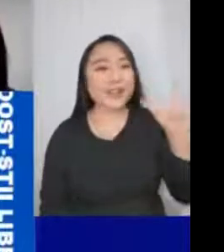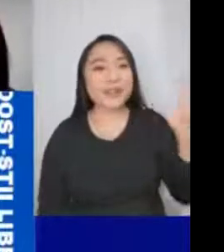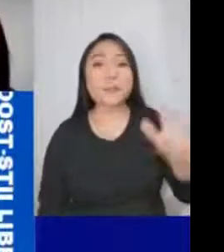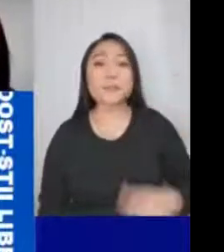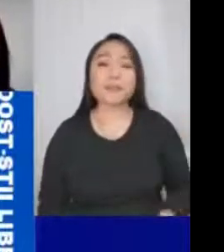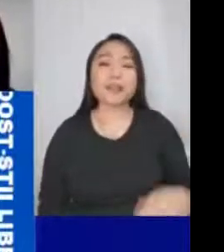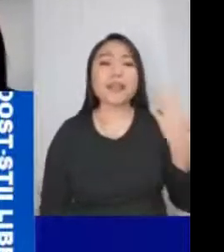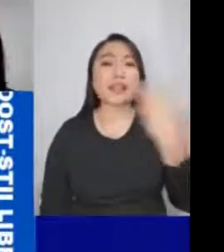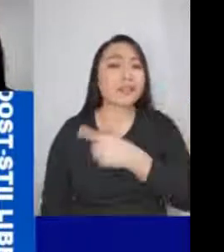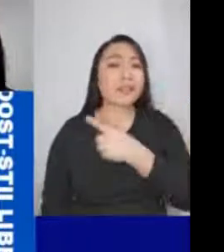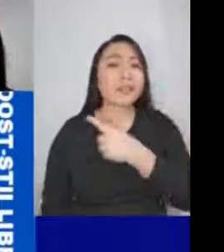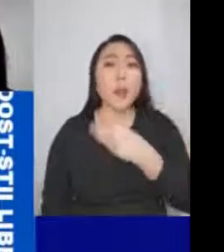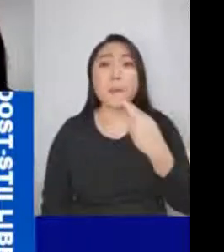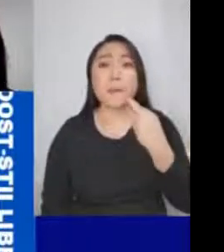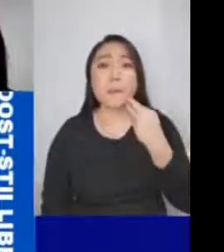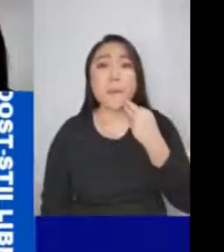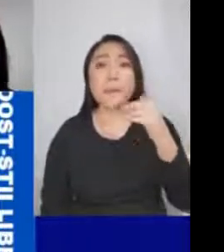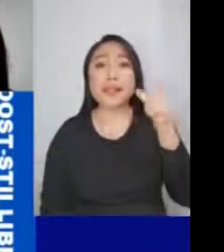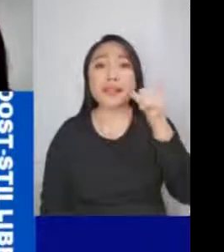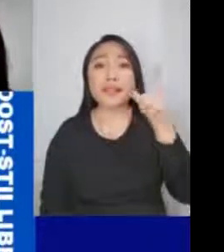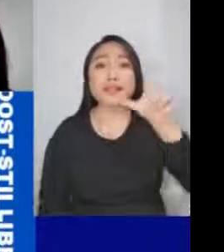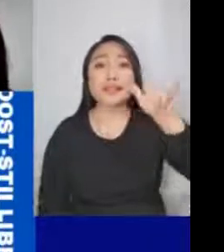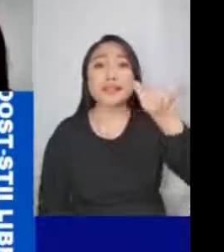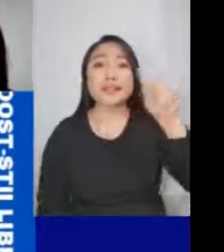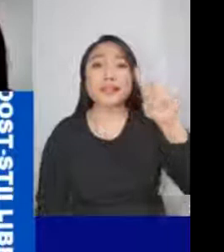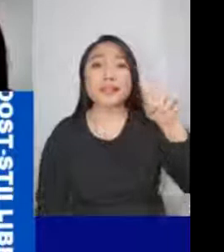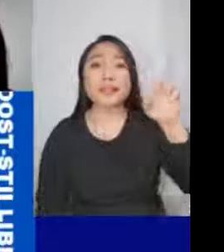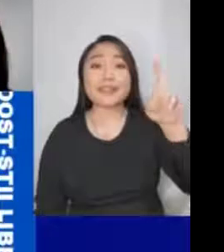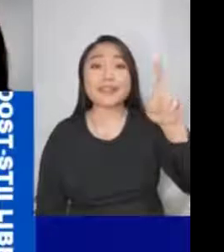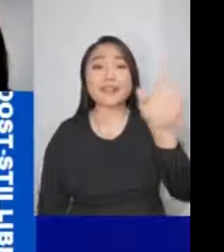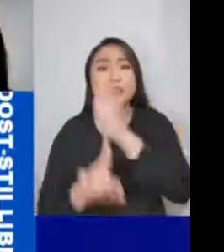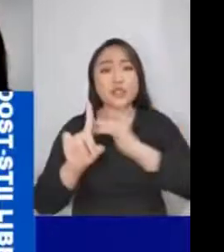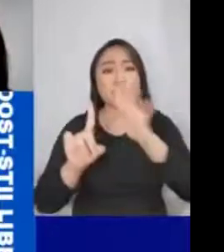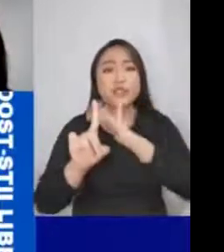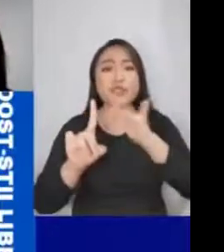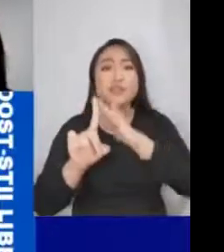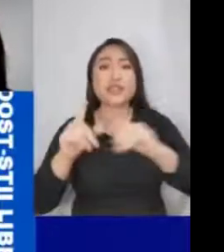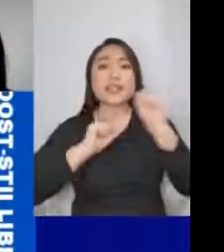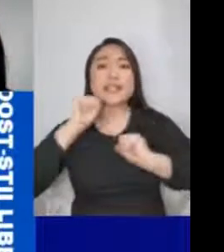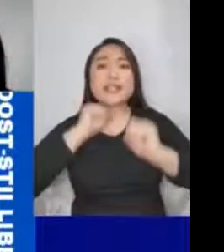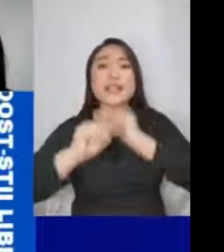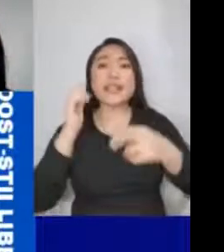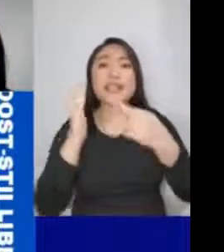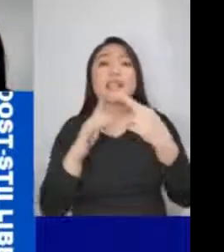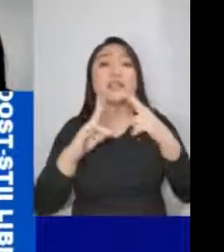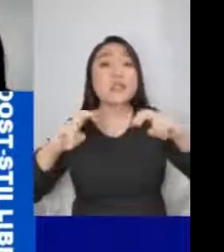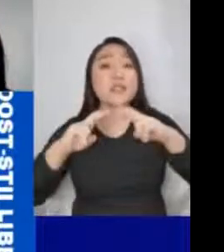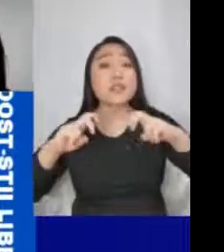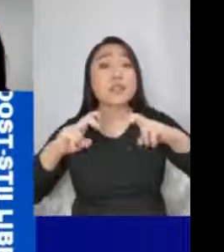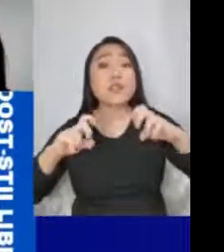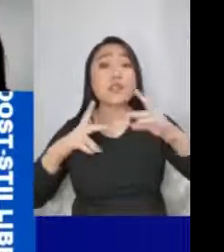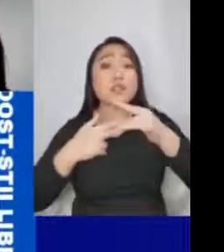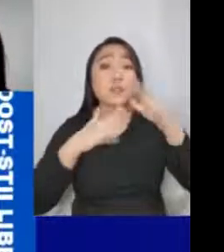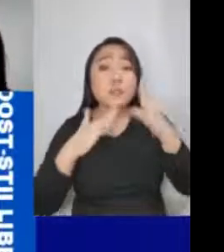Good morning, everyone. I am Linderlit M. Maglake. You can call me Linder for short. I am the Supervising Science